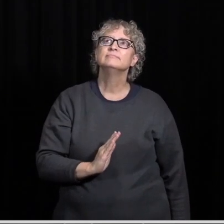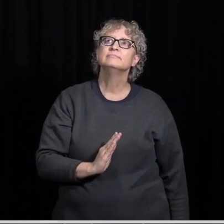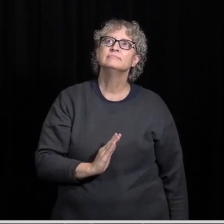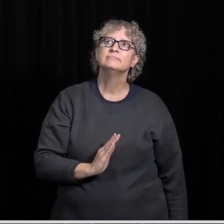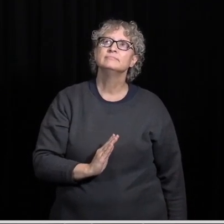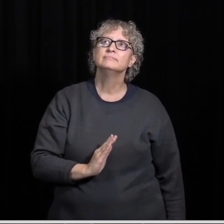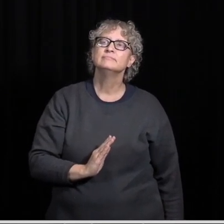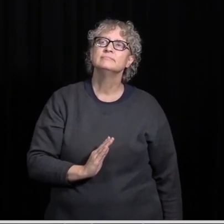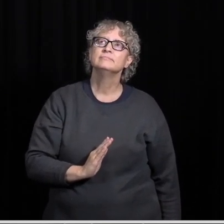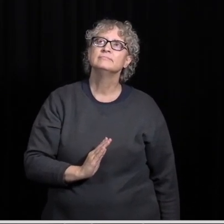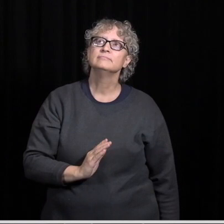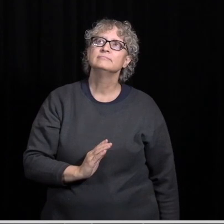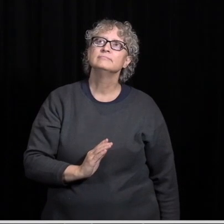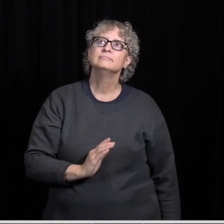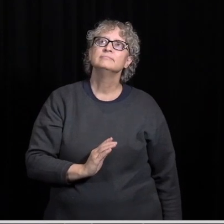God.